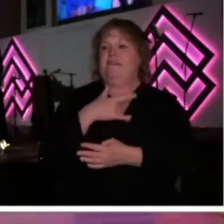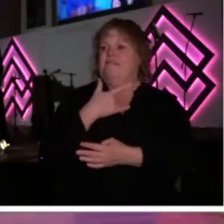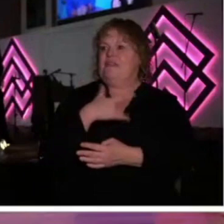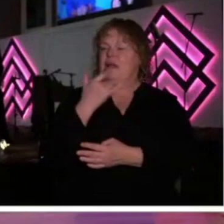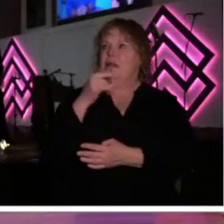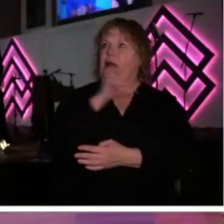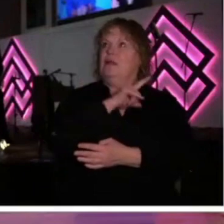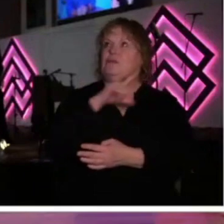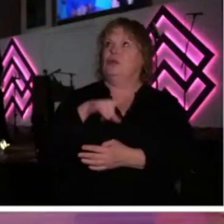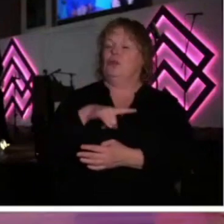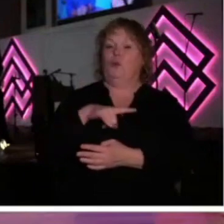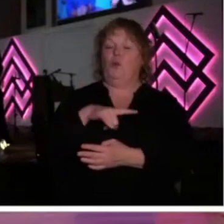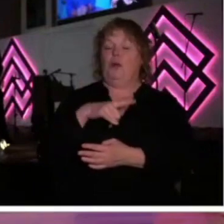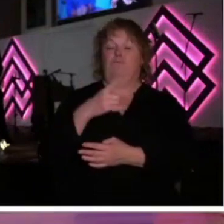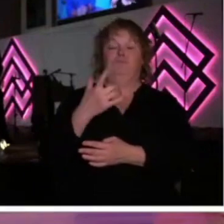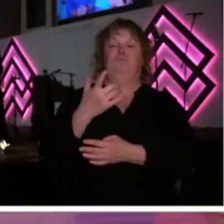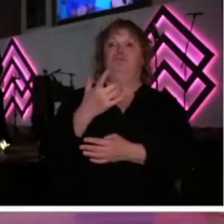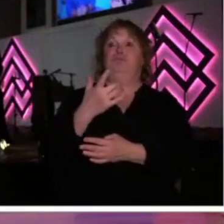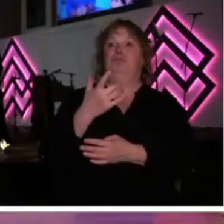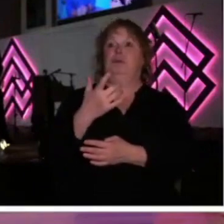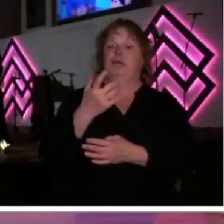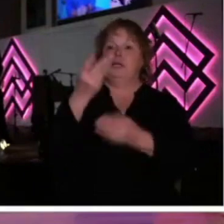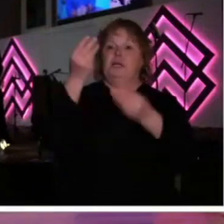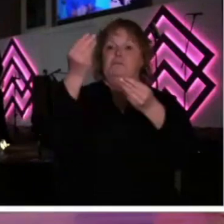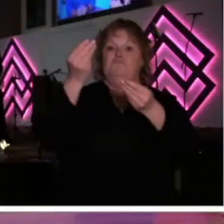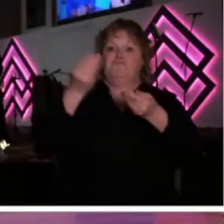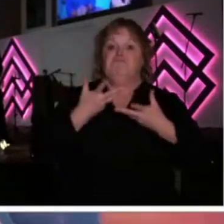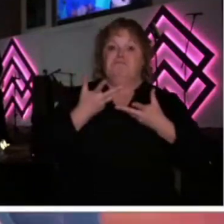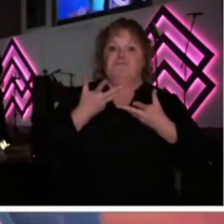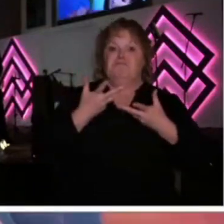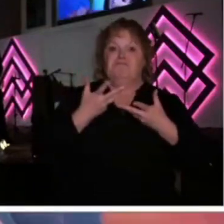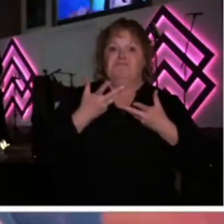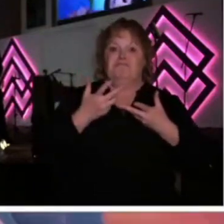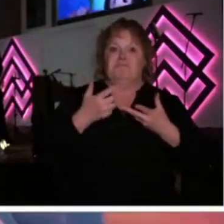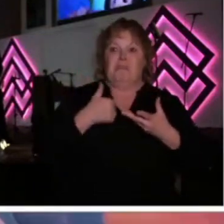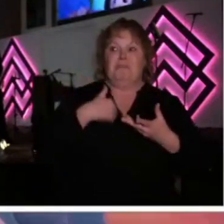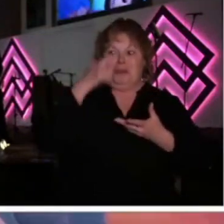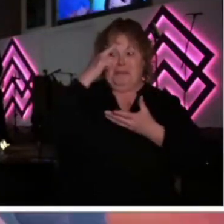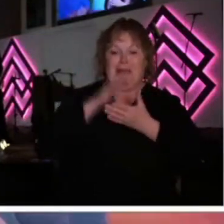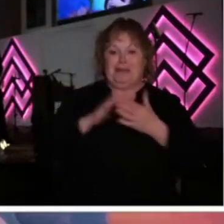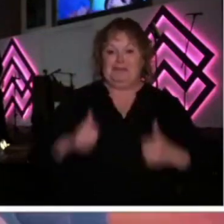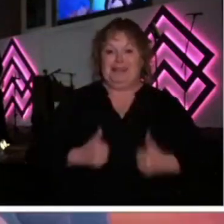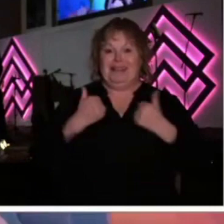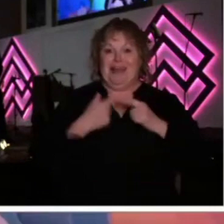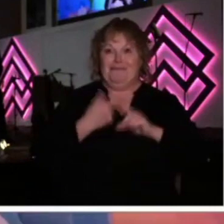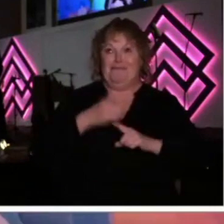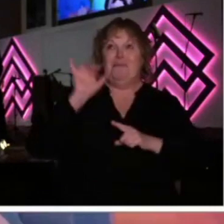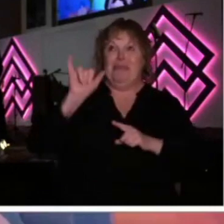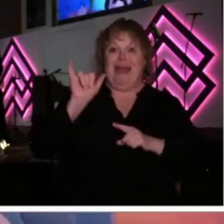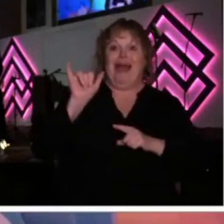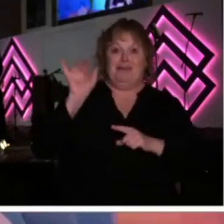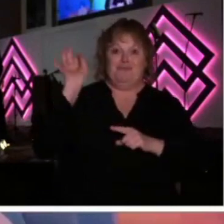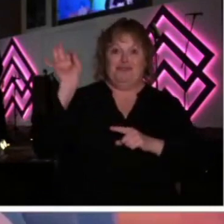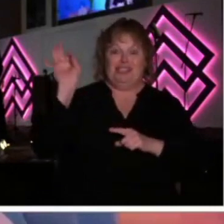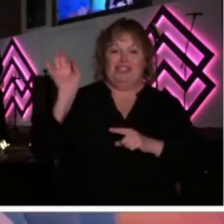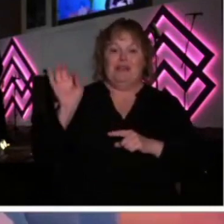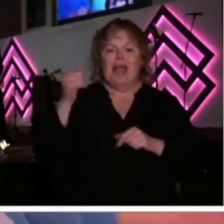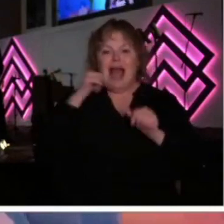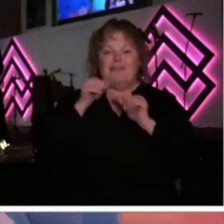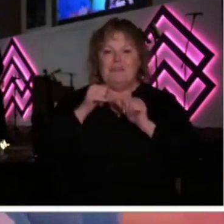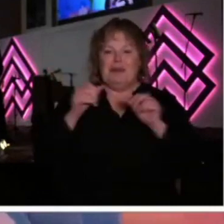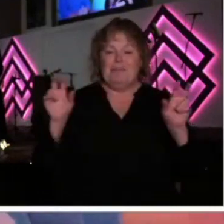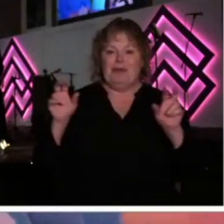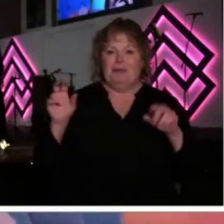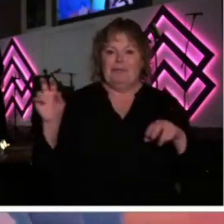Lord just came down and like spoke directly into our life through that sermon. And I remember turning around to John